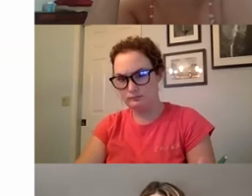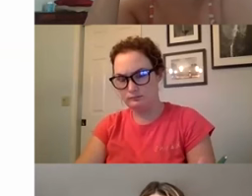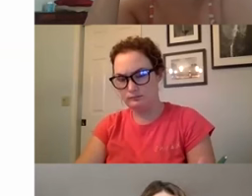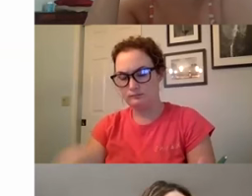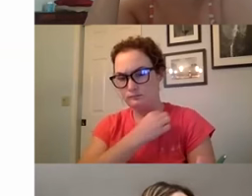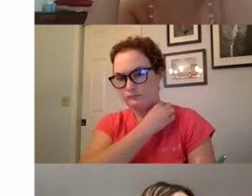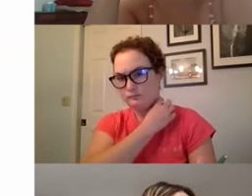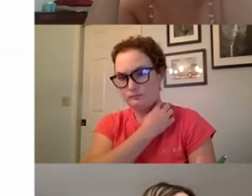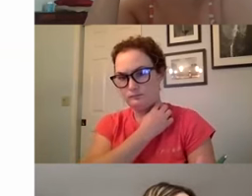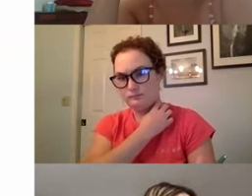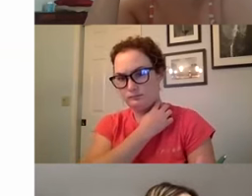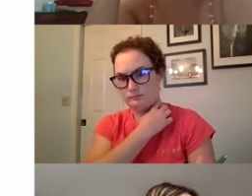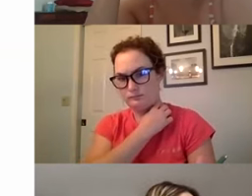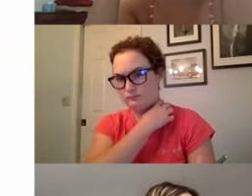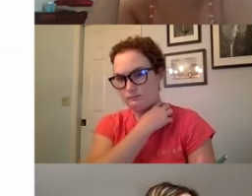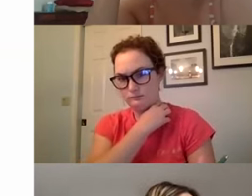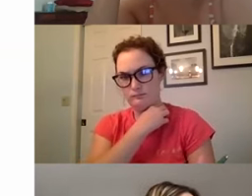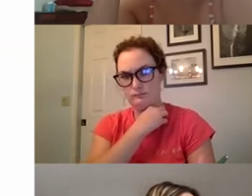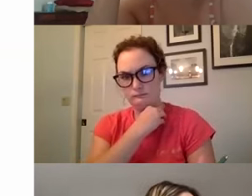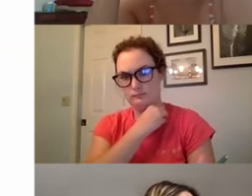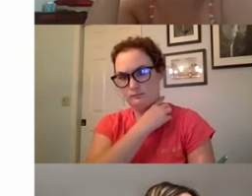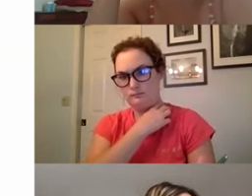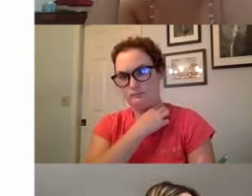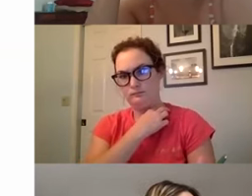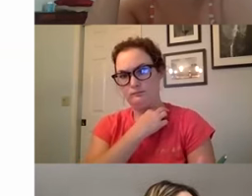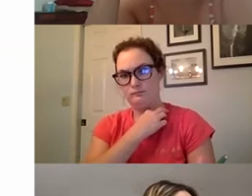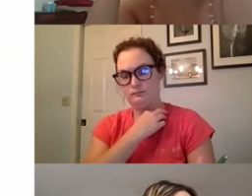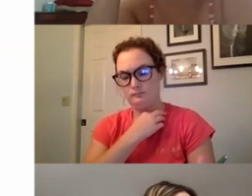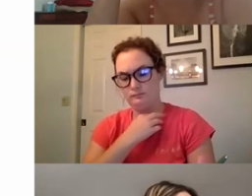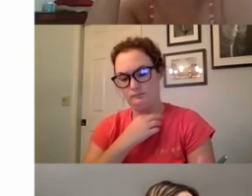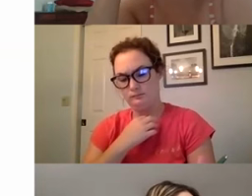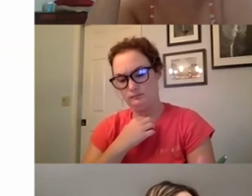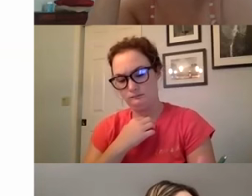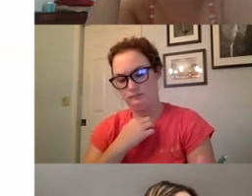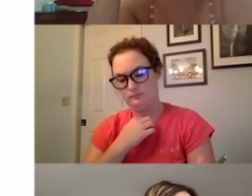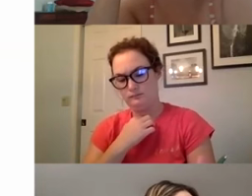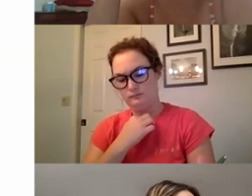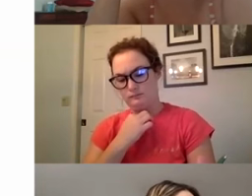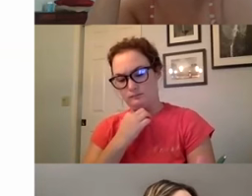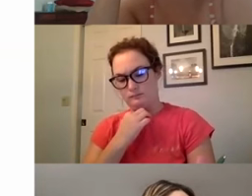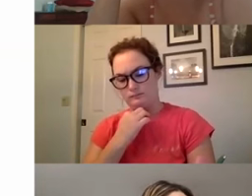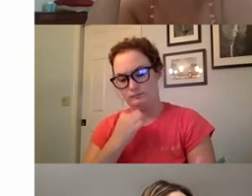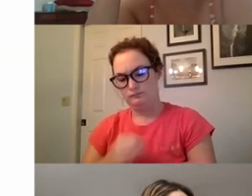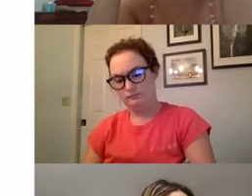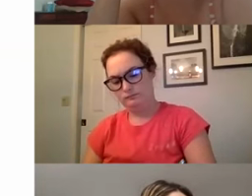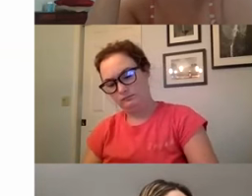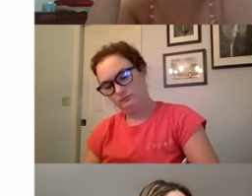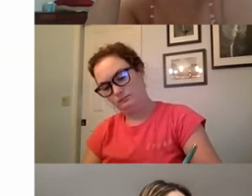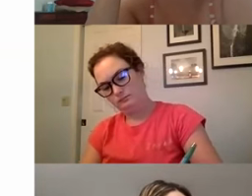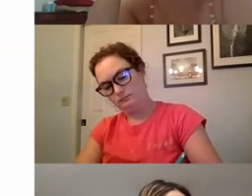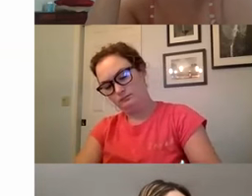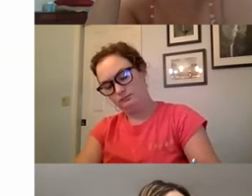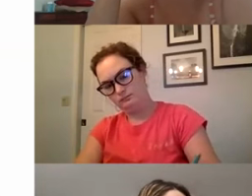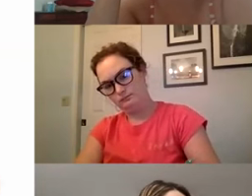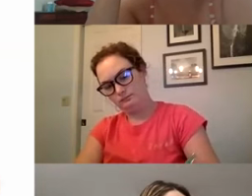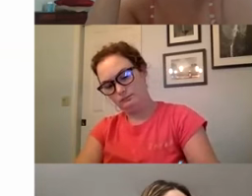amino acids and breaks the bond with the old transfer RNA. So the ribosome is the one doing the work. So basically elongation is